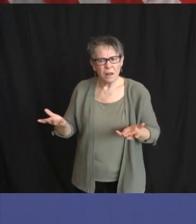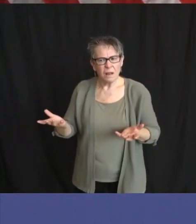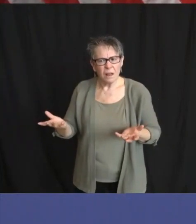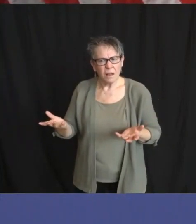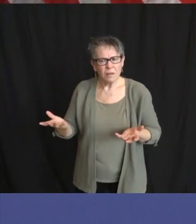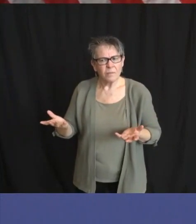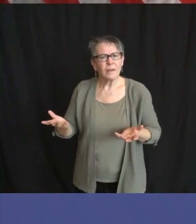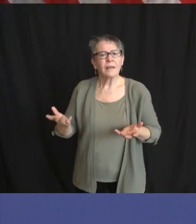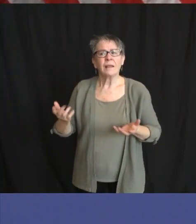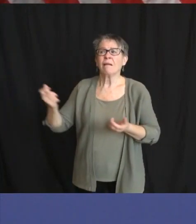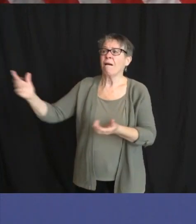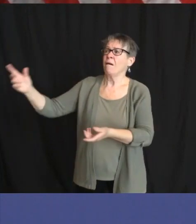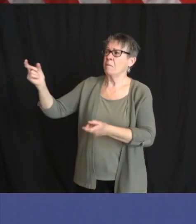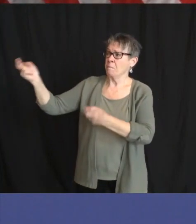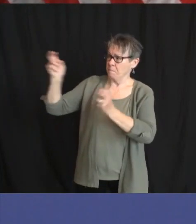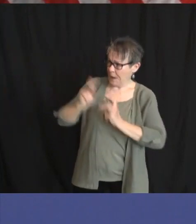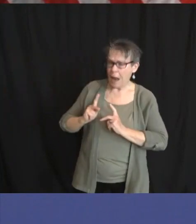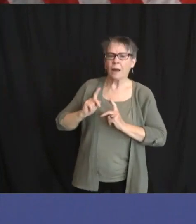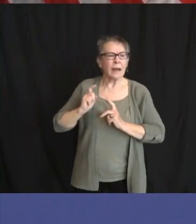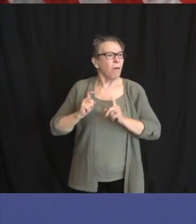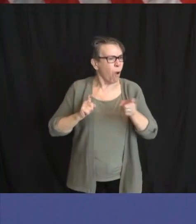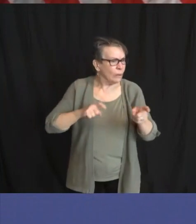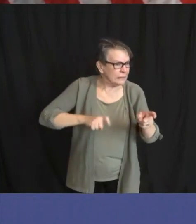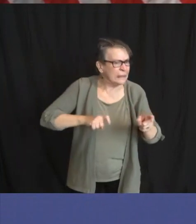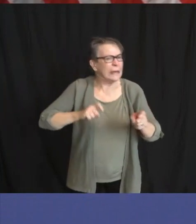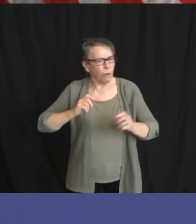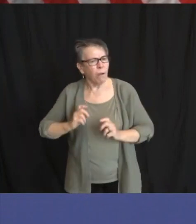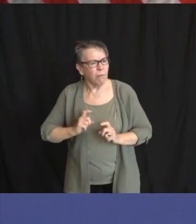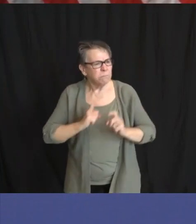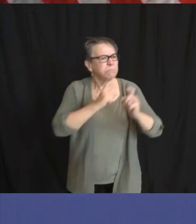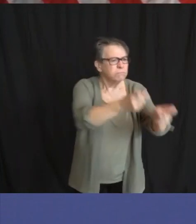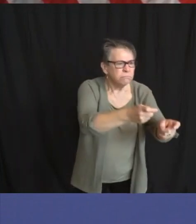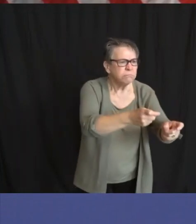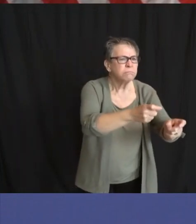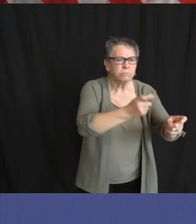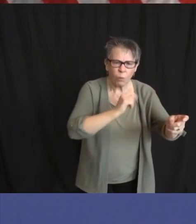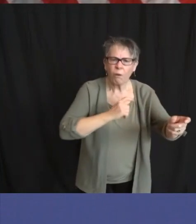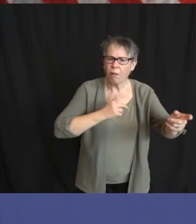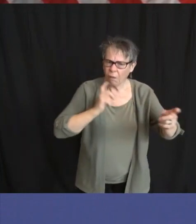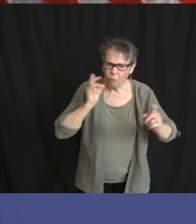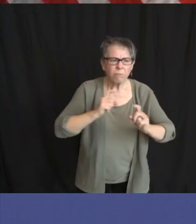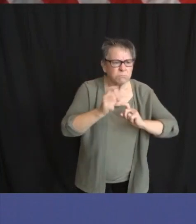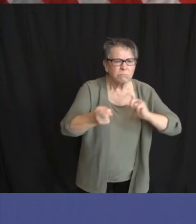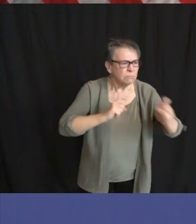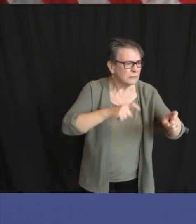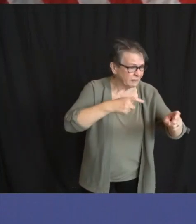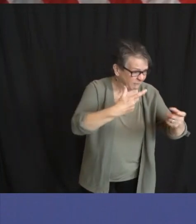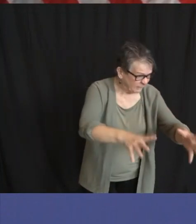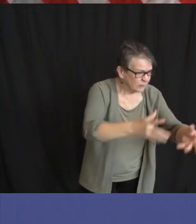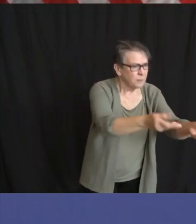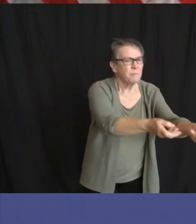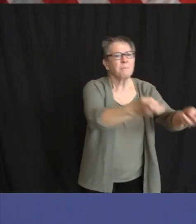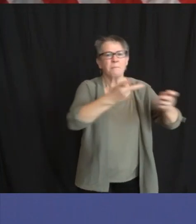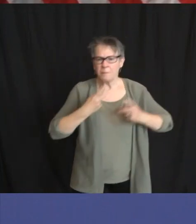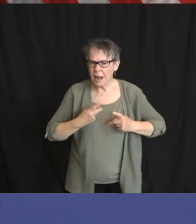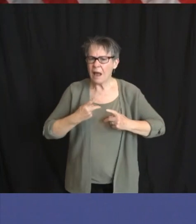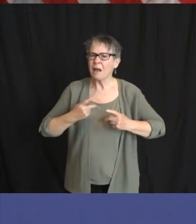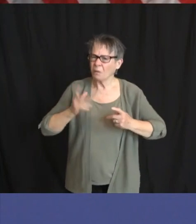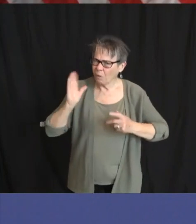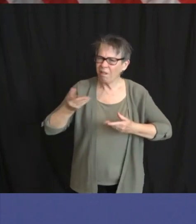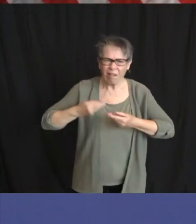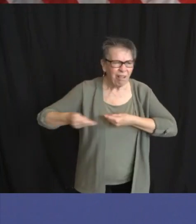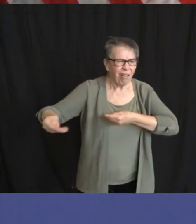went to high school and college together. He's a great guy. It's important to note, Pat, these are not any of the 500 that we bought. These are ones that,